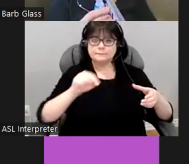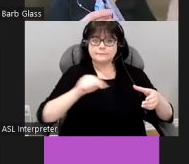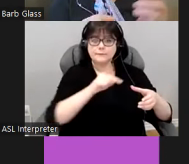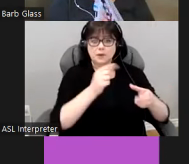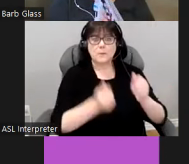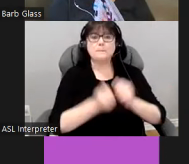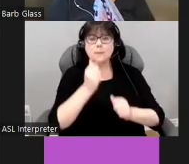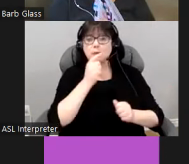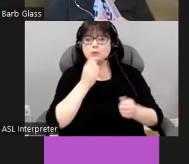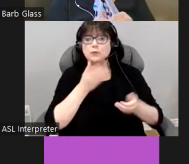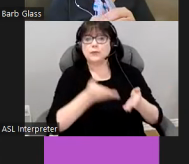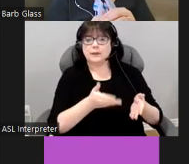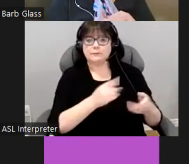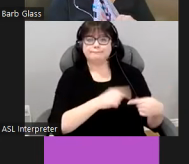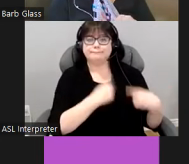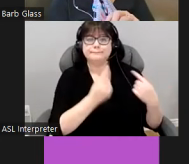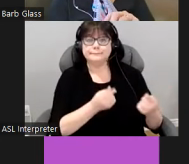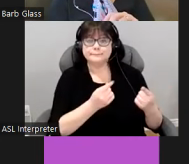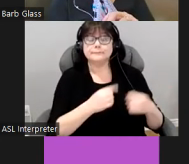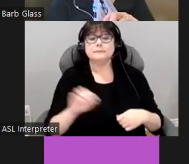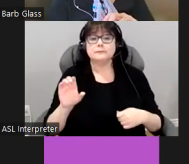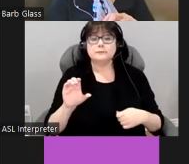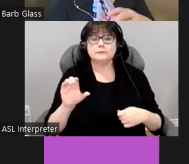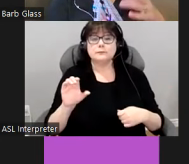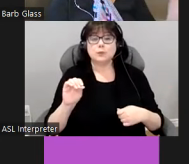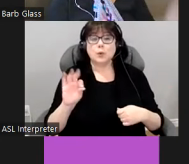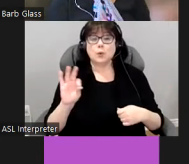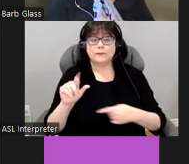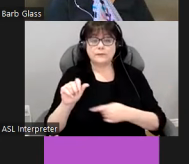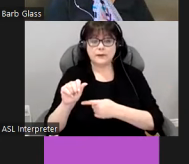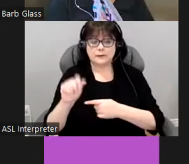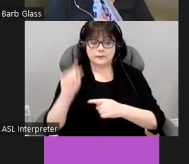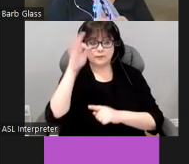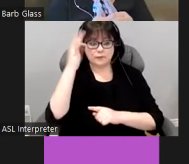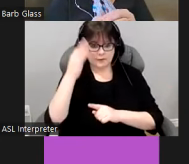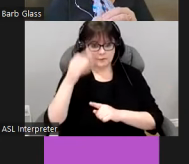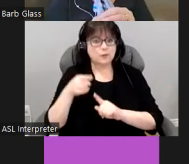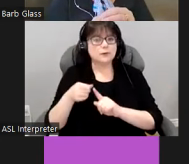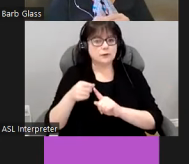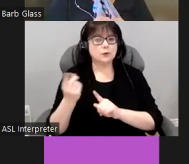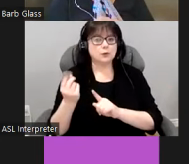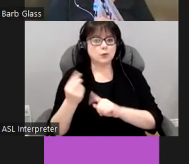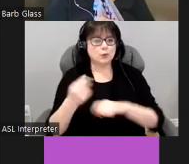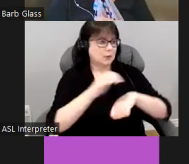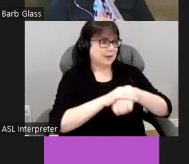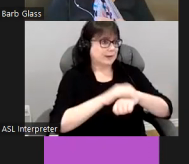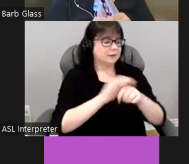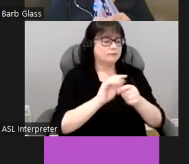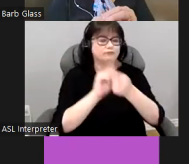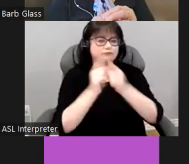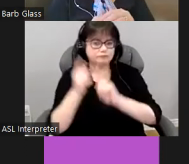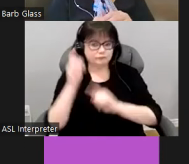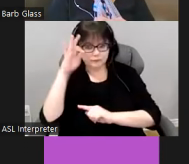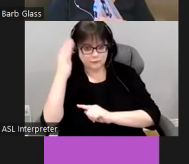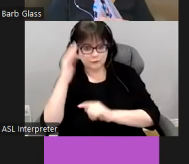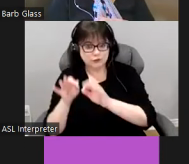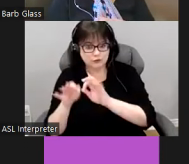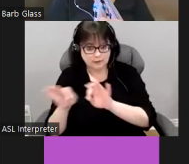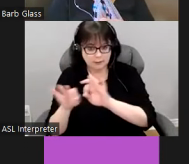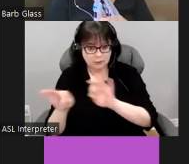COFA, our Francophone partner, is able to translate the webinars, which is wonderful. And we also really